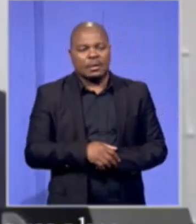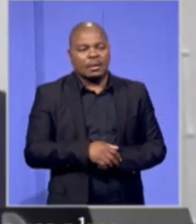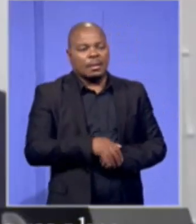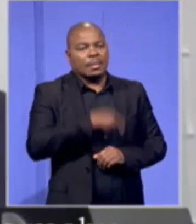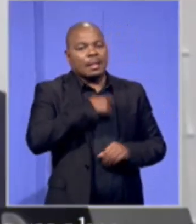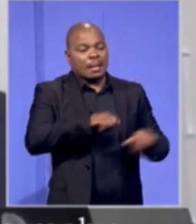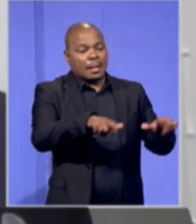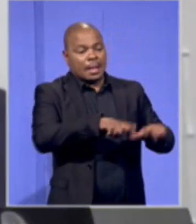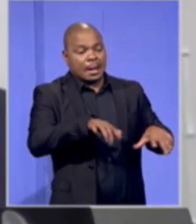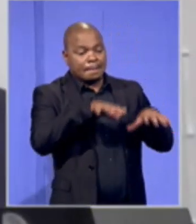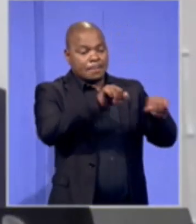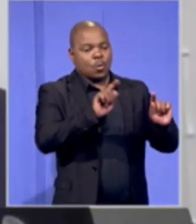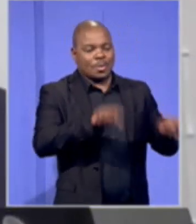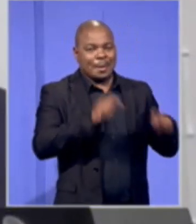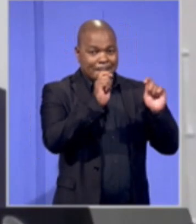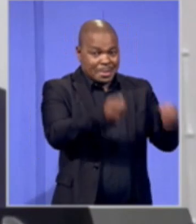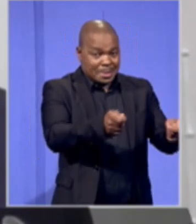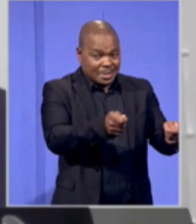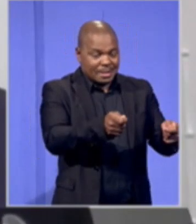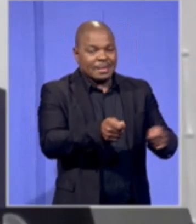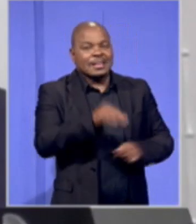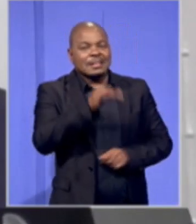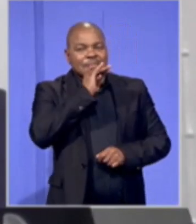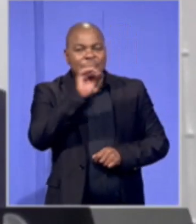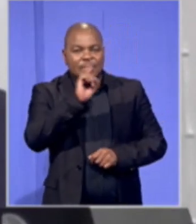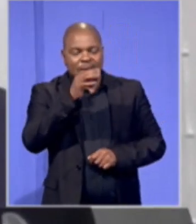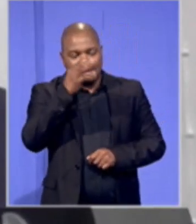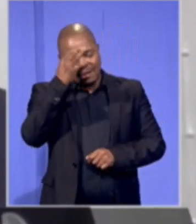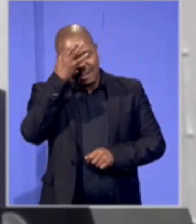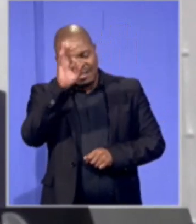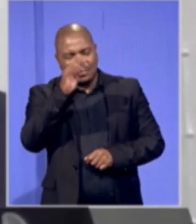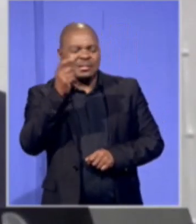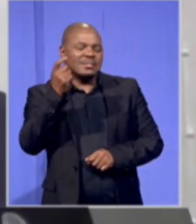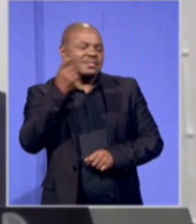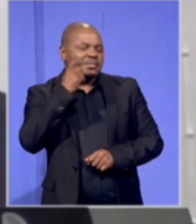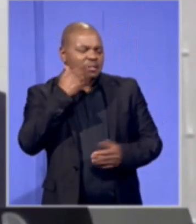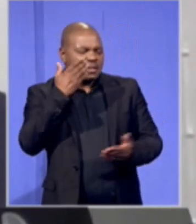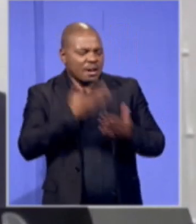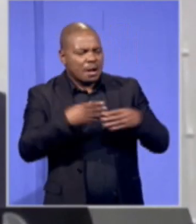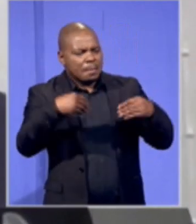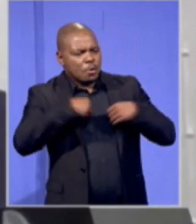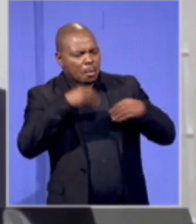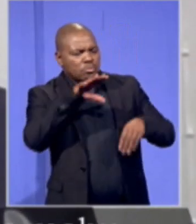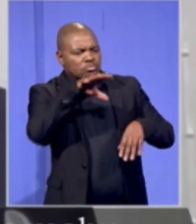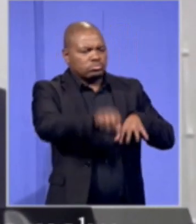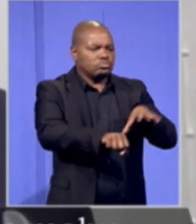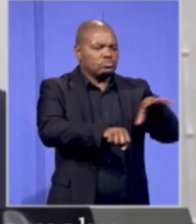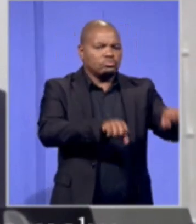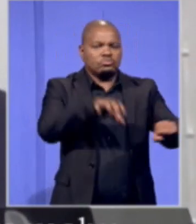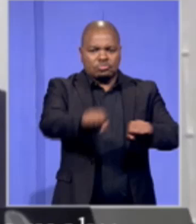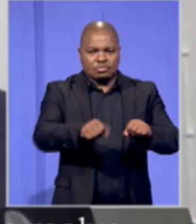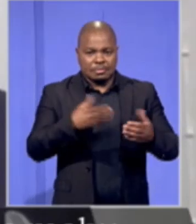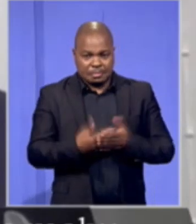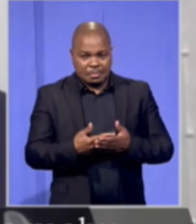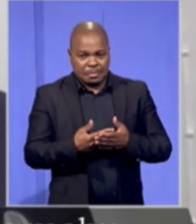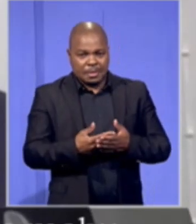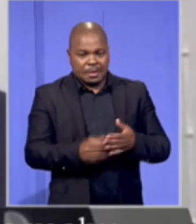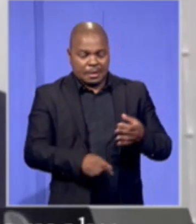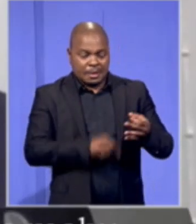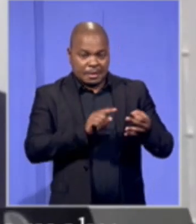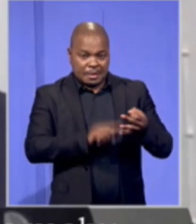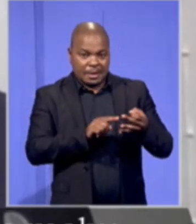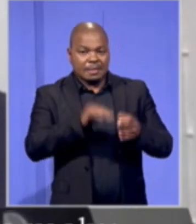without compensation will make it easier for the government to expropriate property. This means that it will